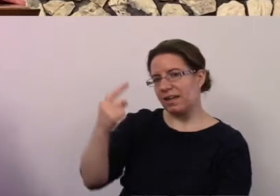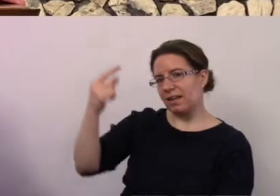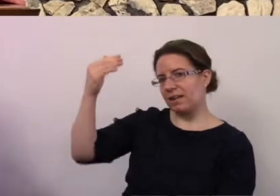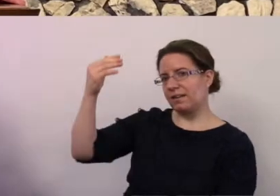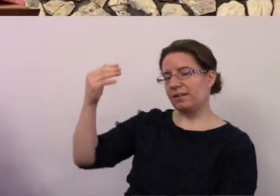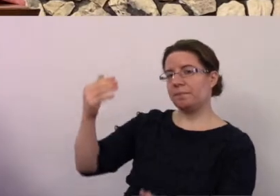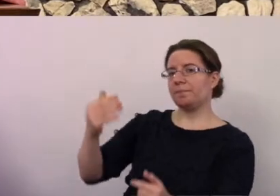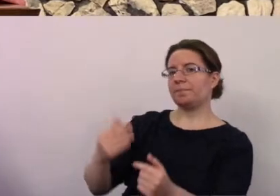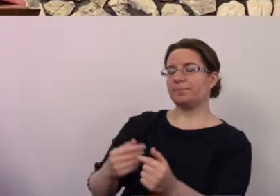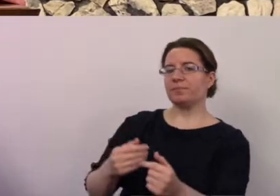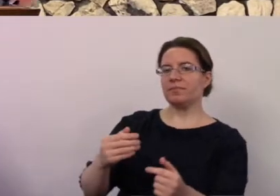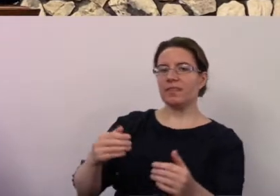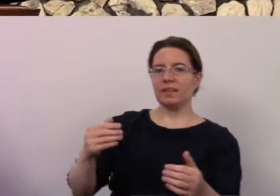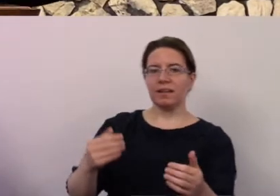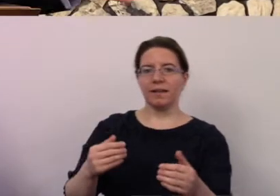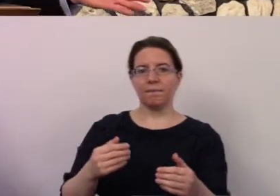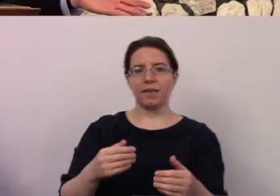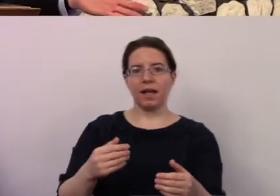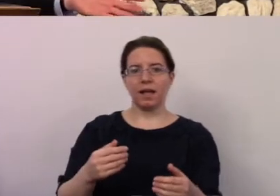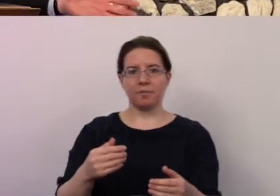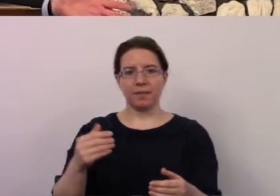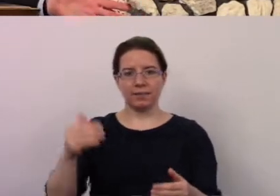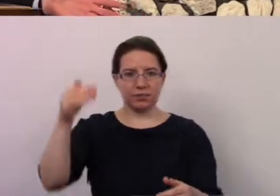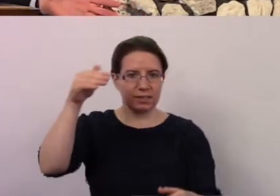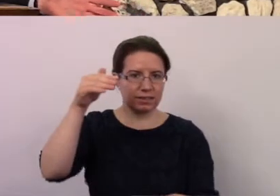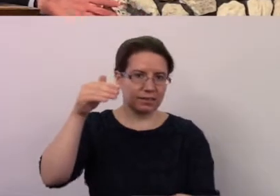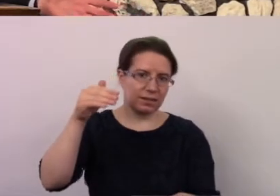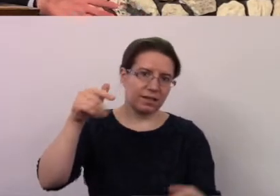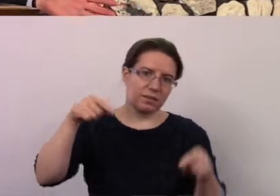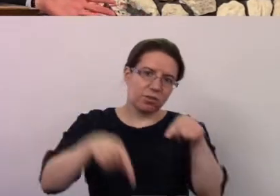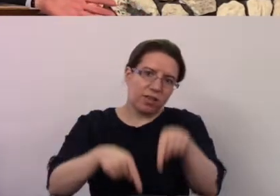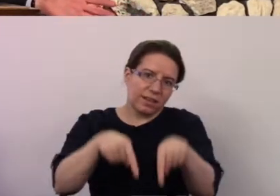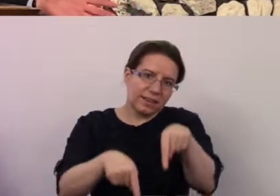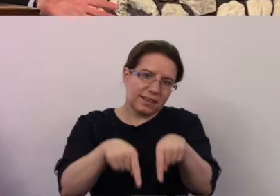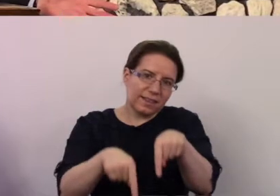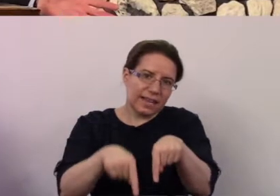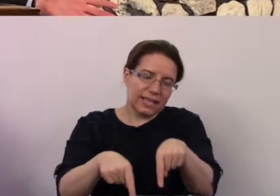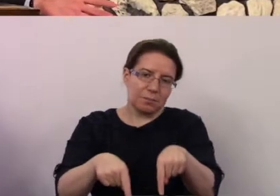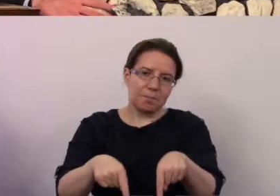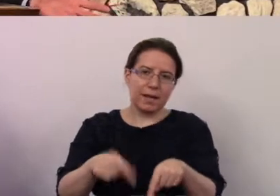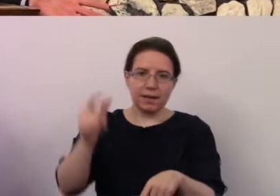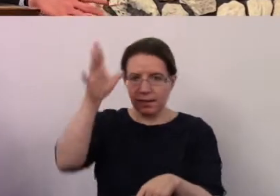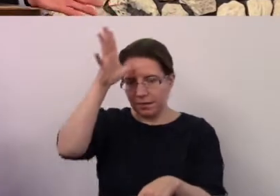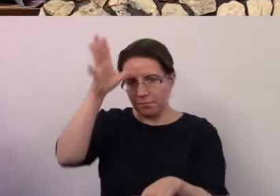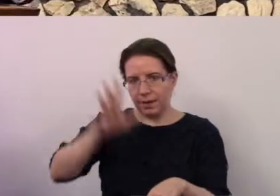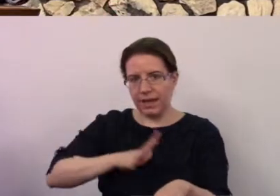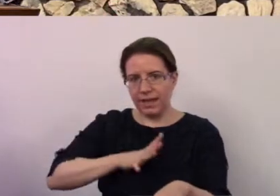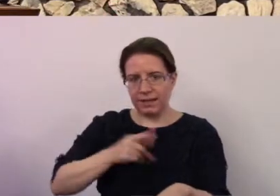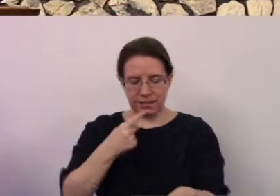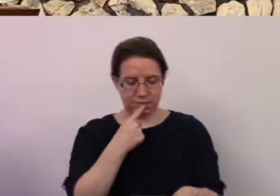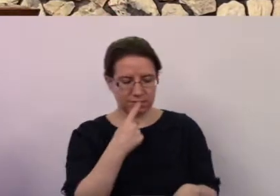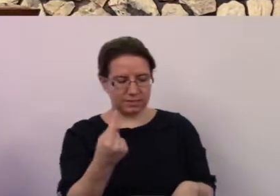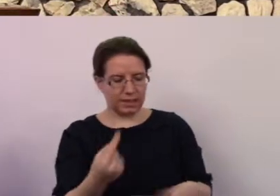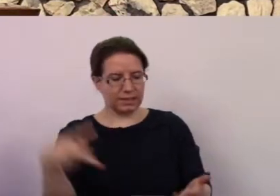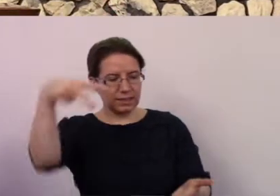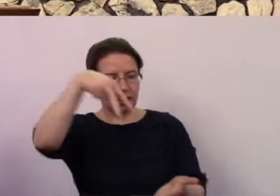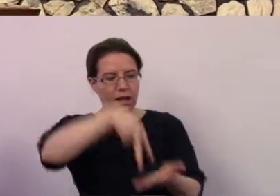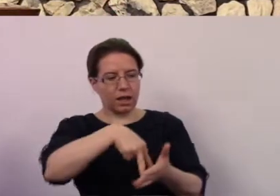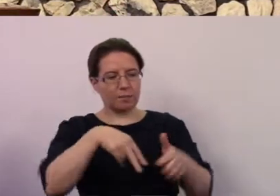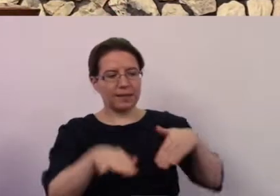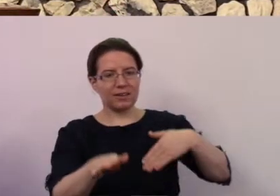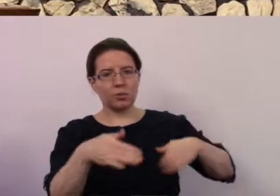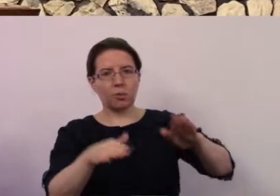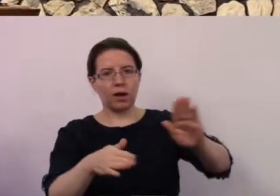Lord. Peter said, after he laid hands on and told a lame man to rise up and walk that